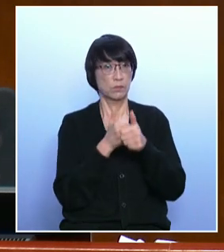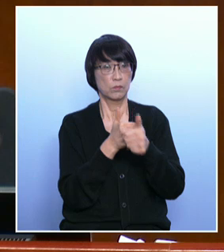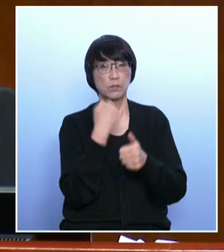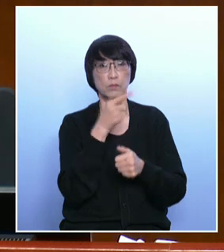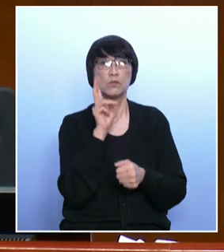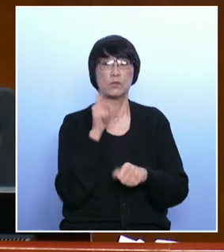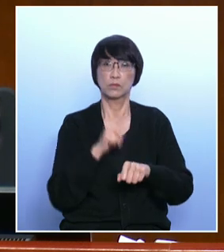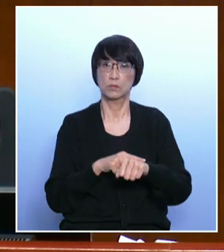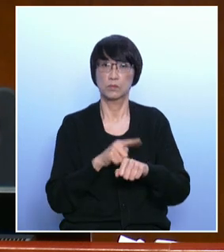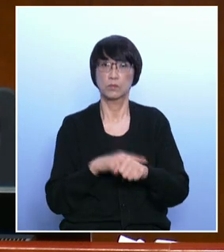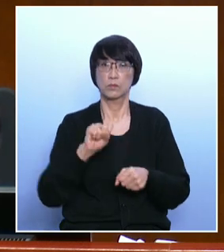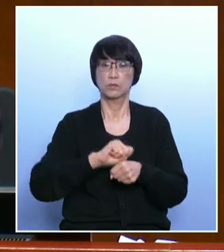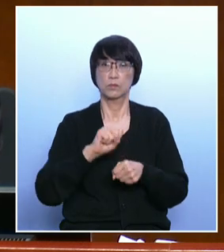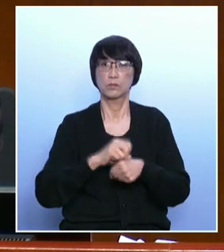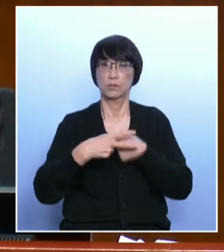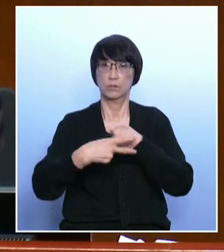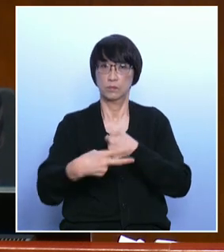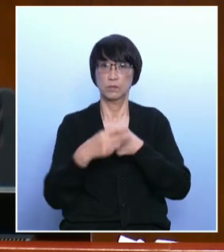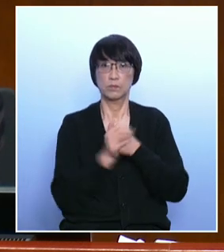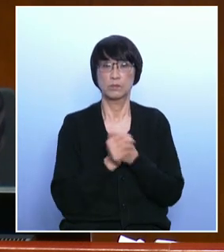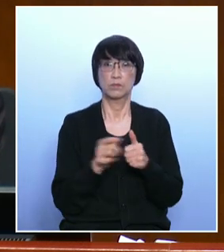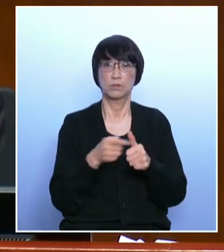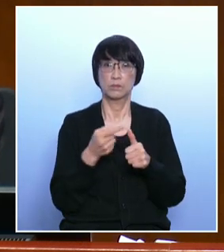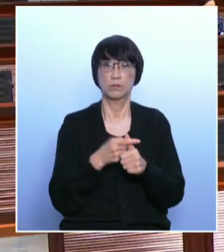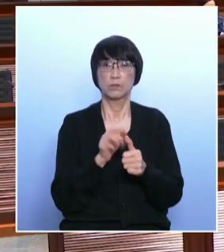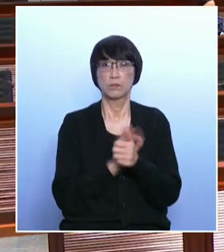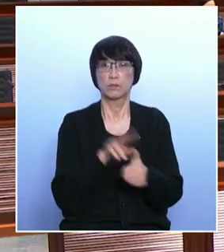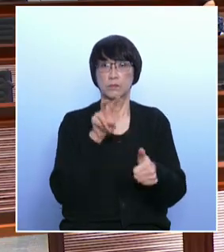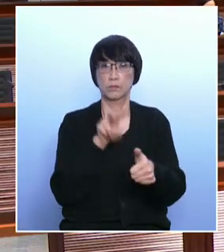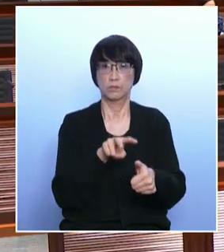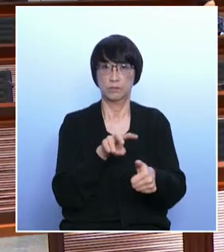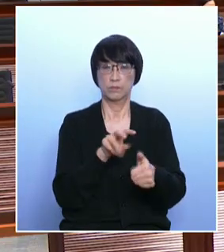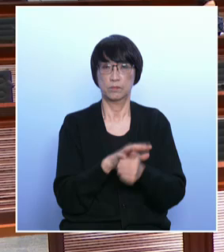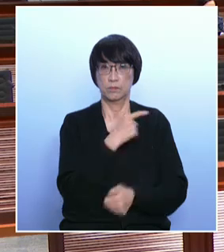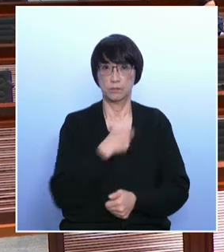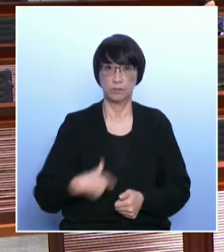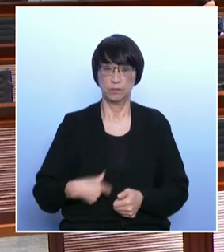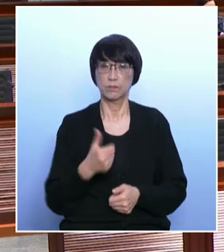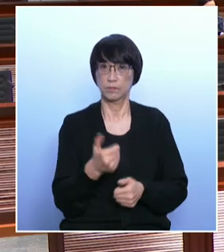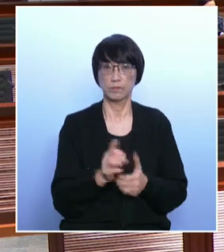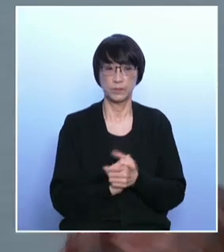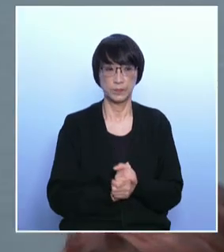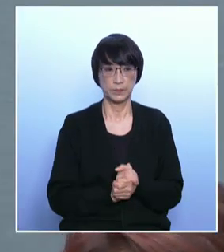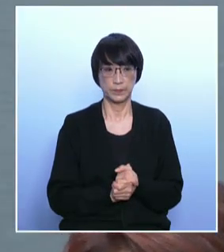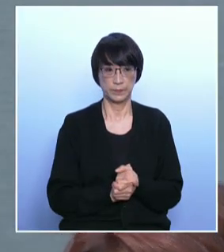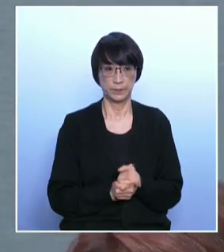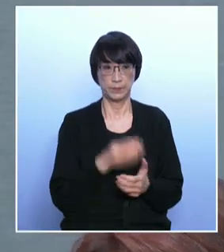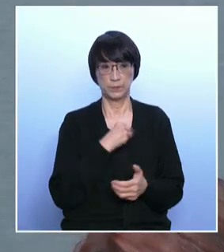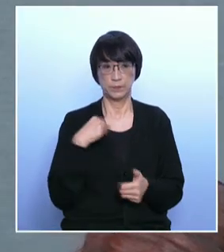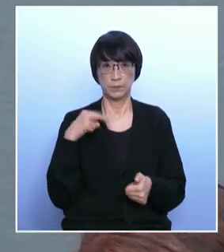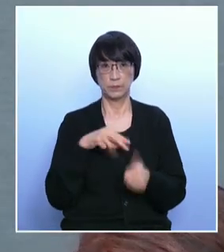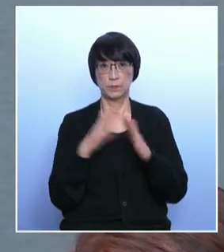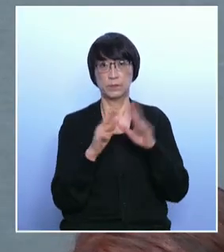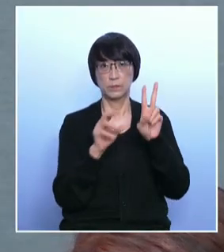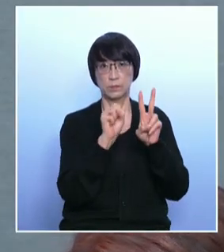the administration to reply. If we have sufficient time, I will allow second round. Reverend Peter Kuhn. Thank